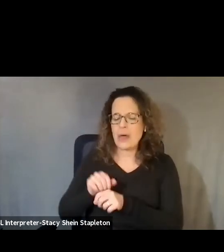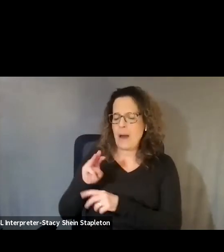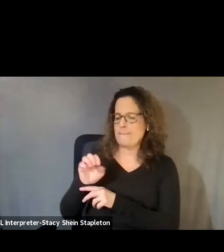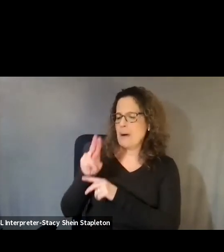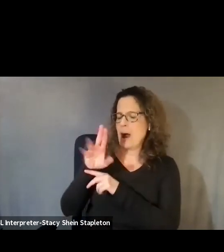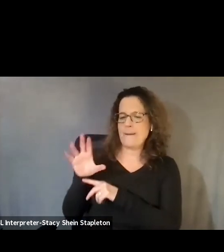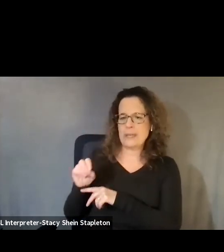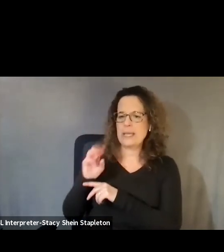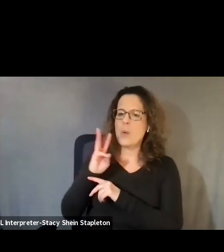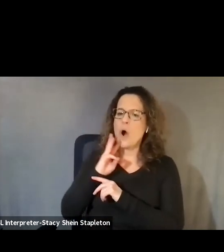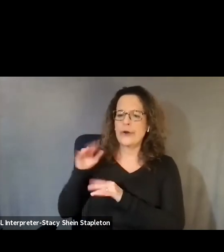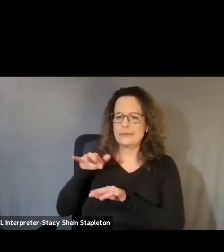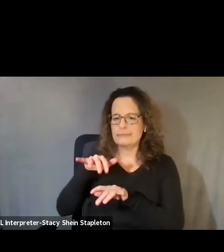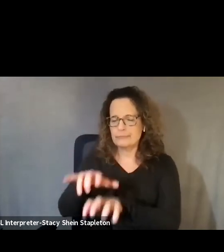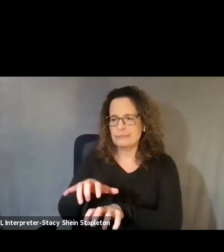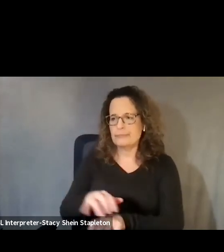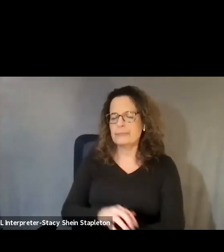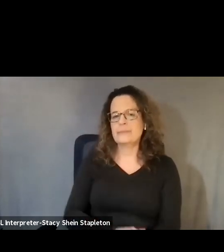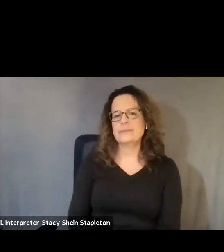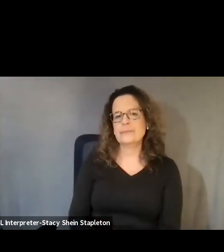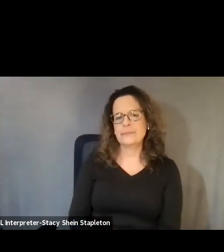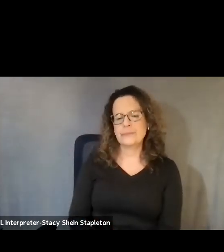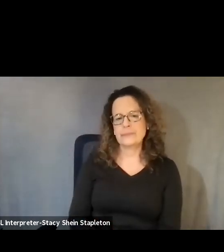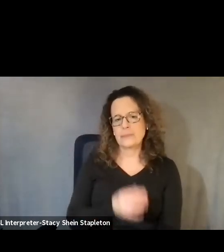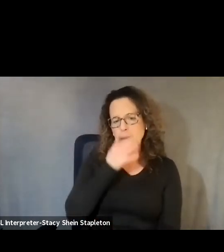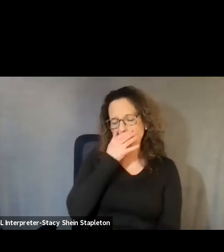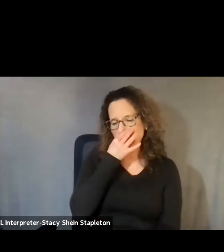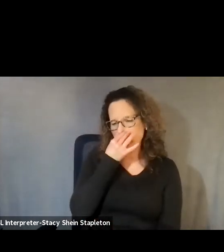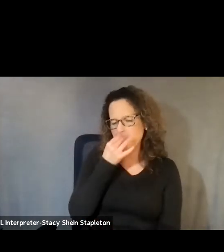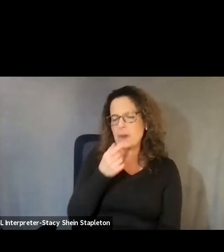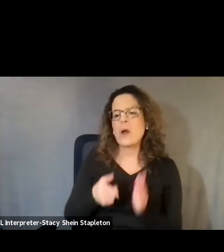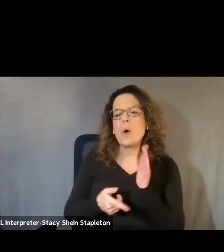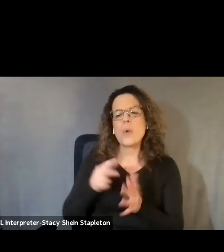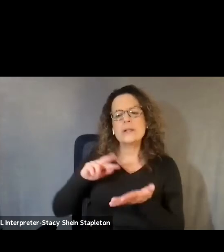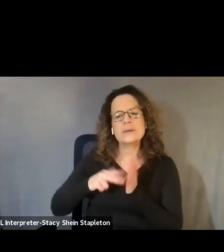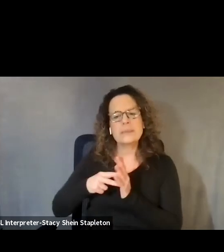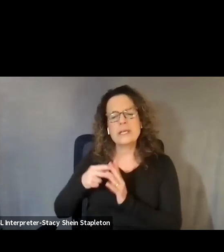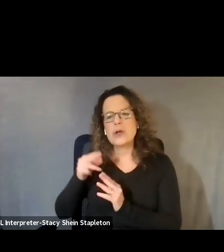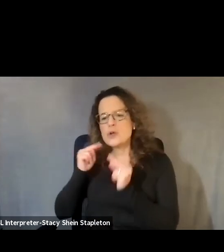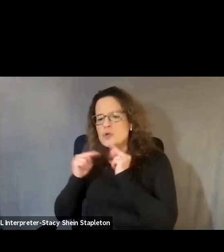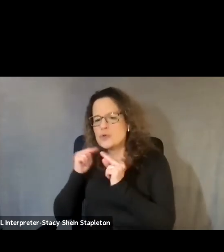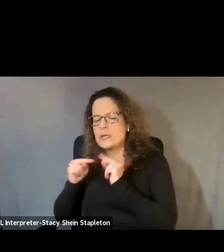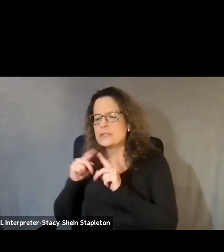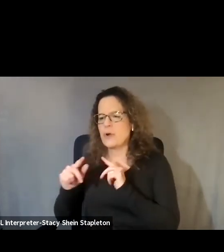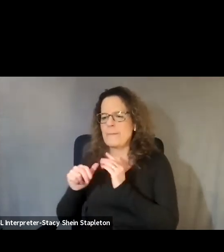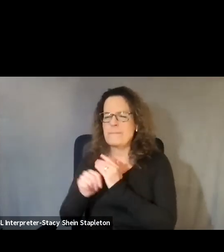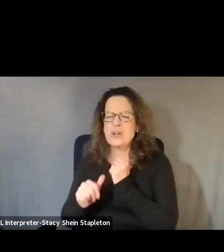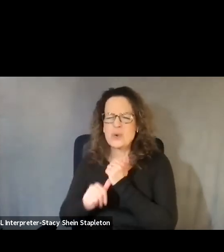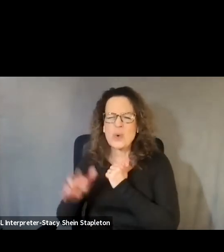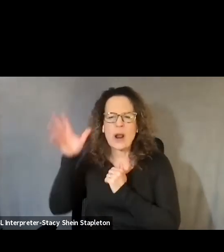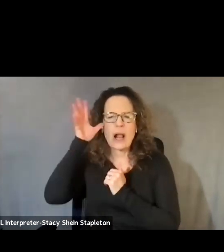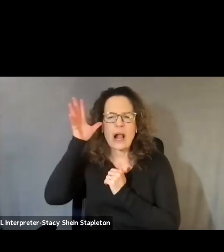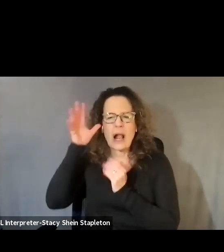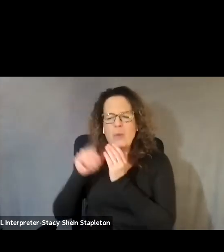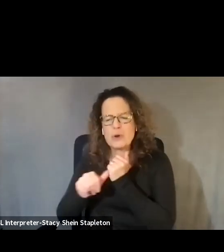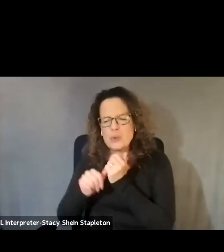watershed and other watersheds as well in the area. What are nutrients? That comes from manure, it comes from other fertilizer